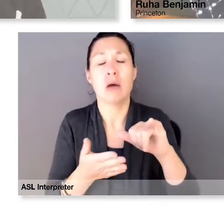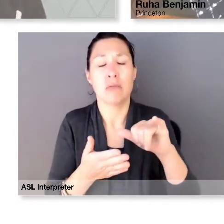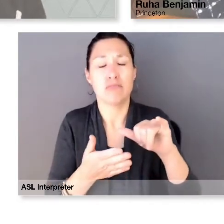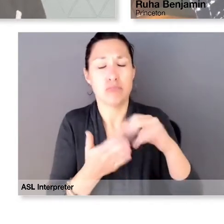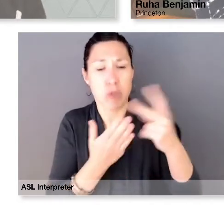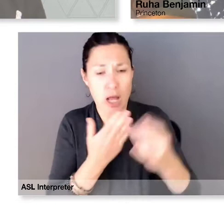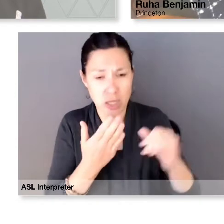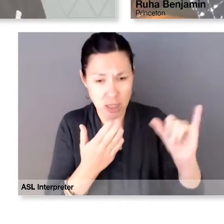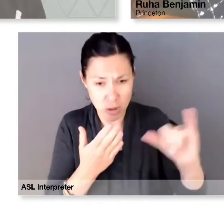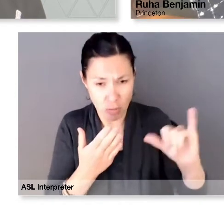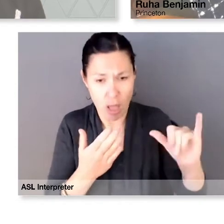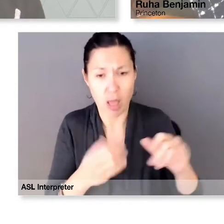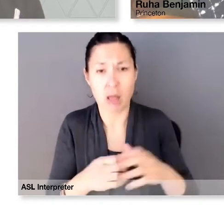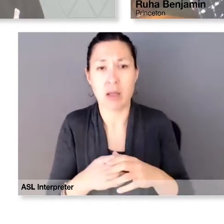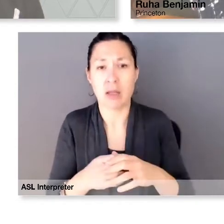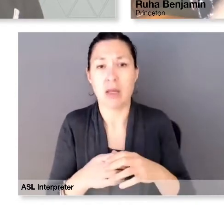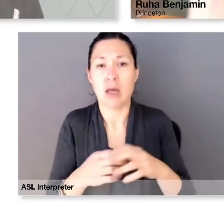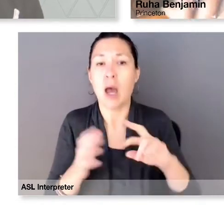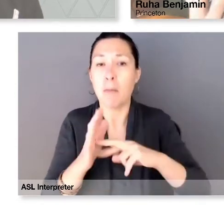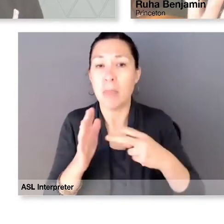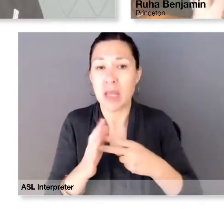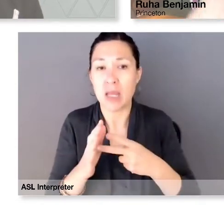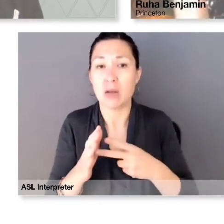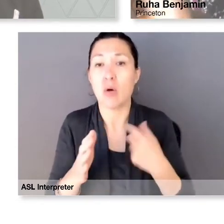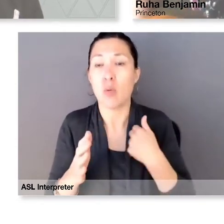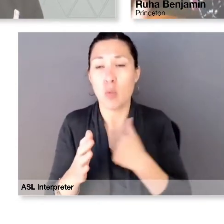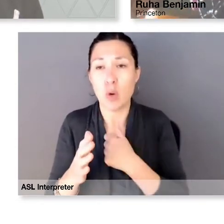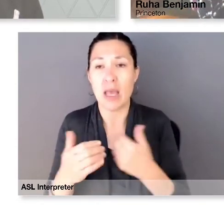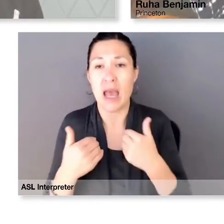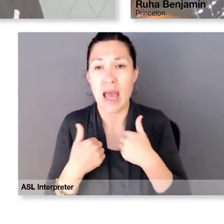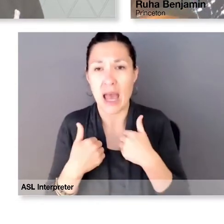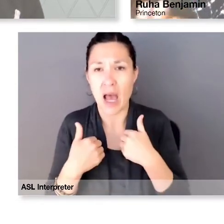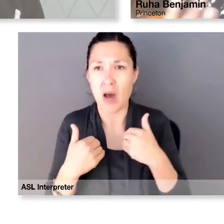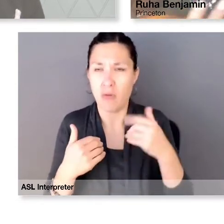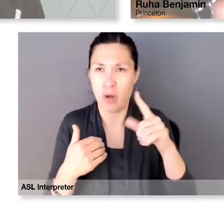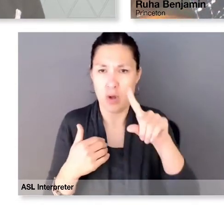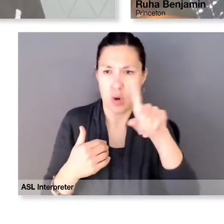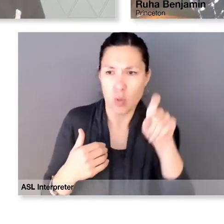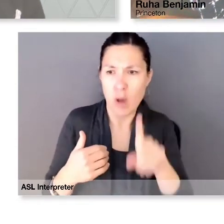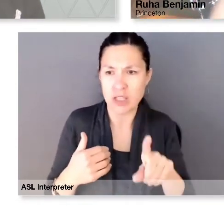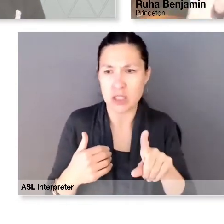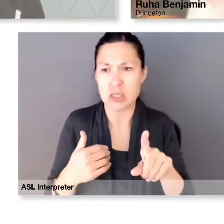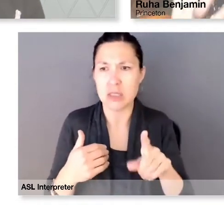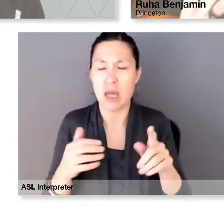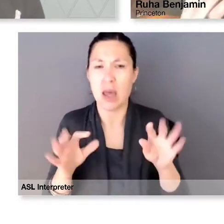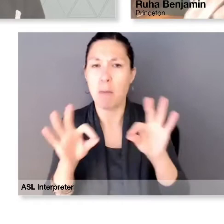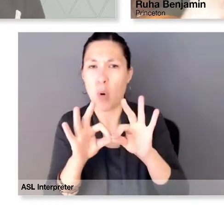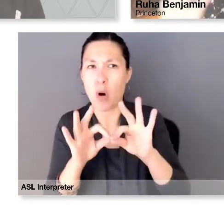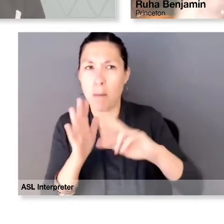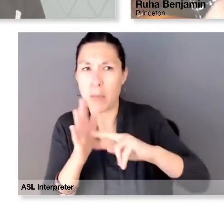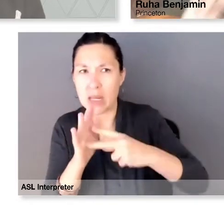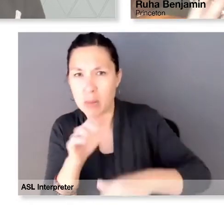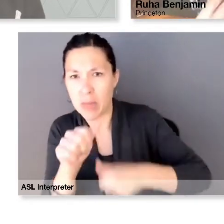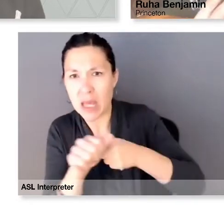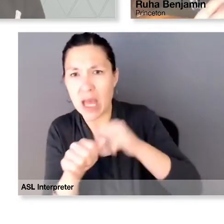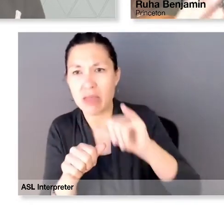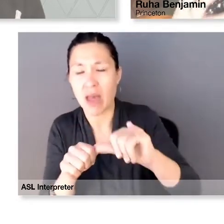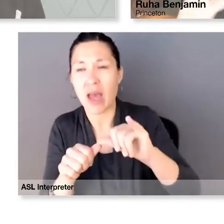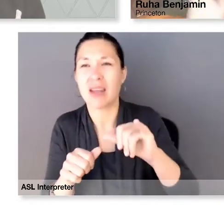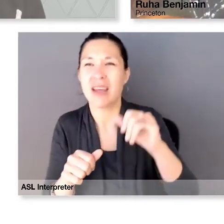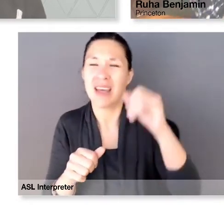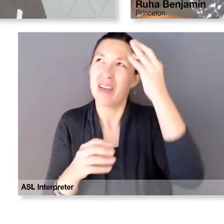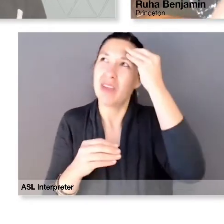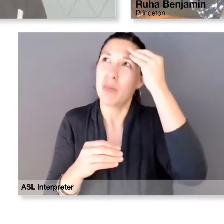generating meaningful questions as a starting point for any kind of design project. I think sometimes when we think about community